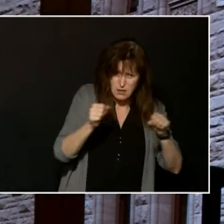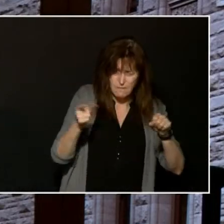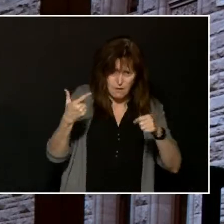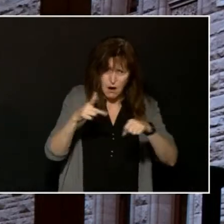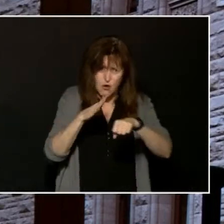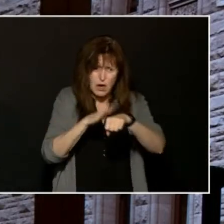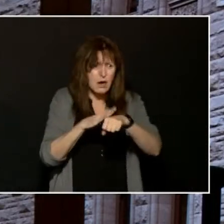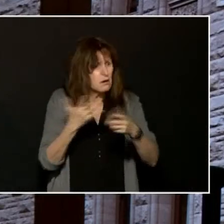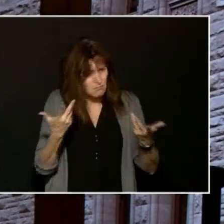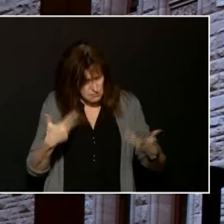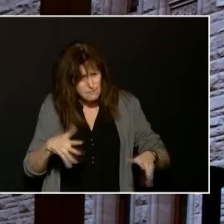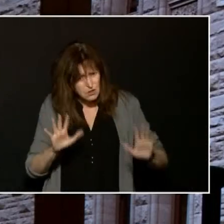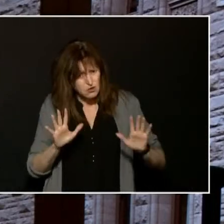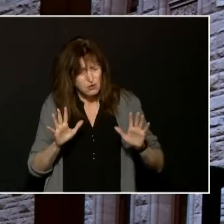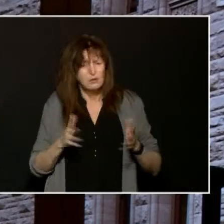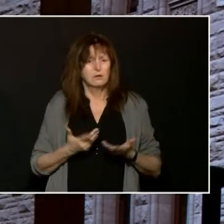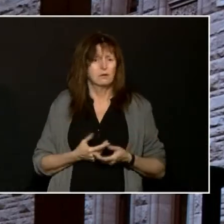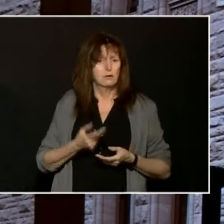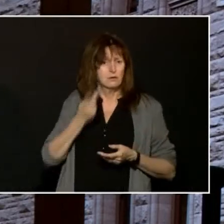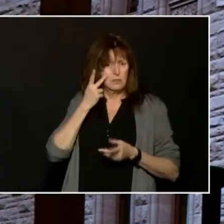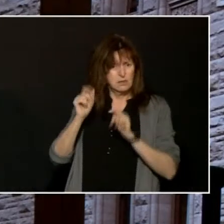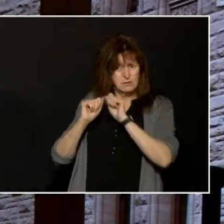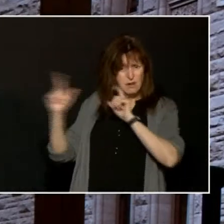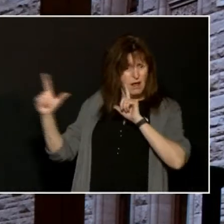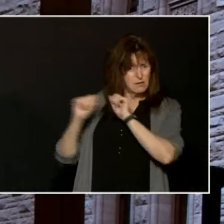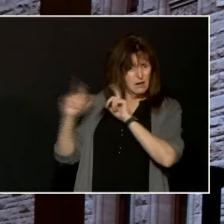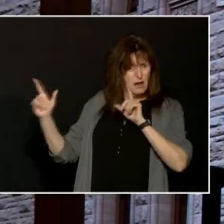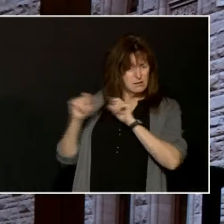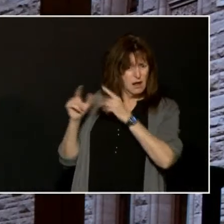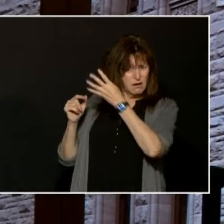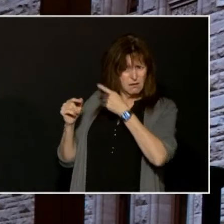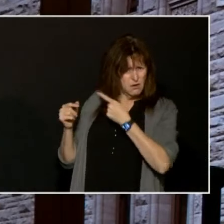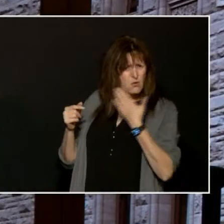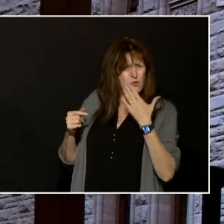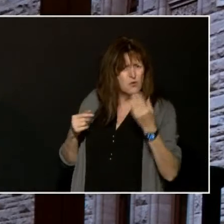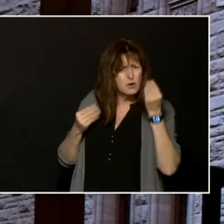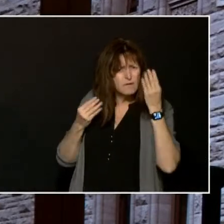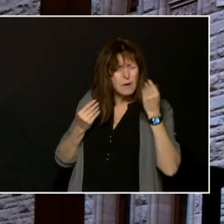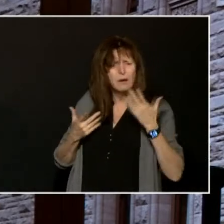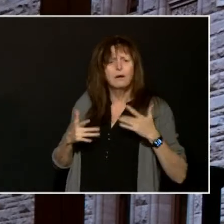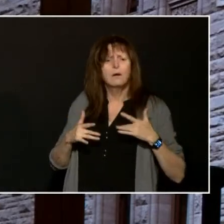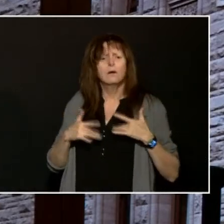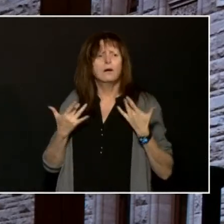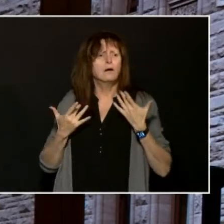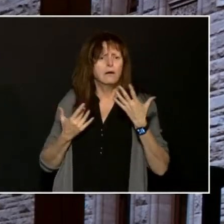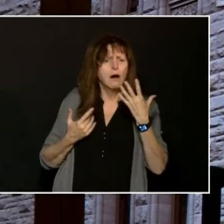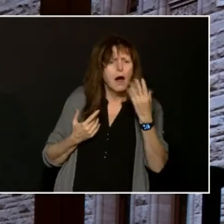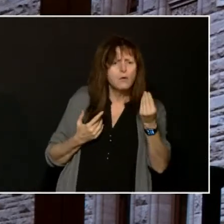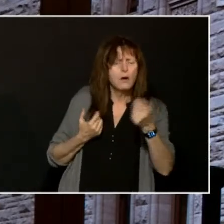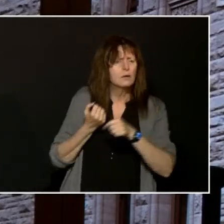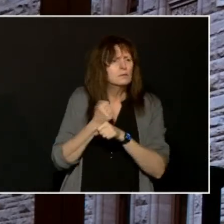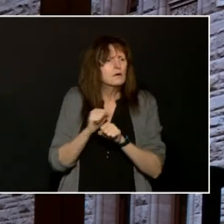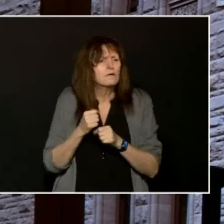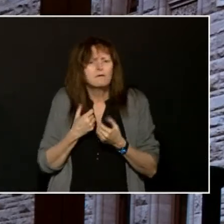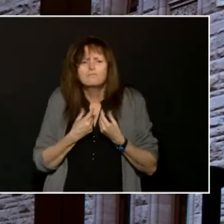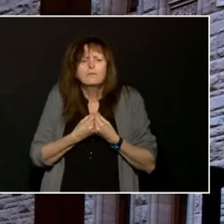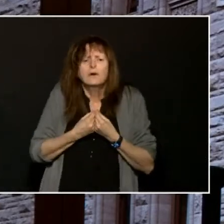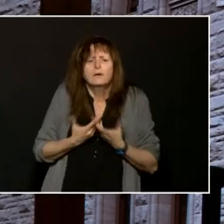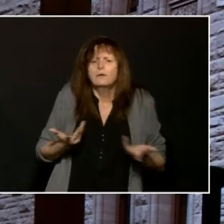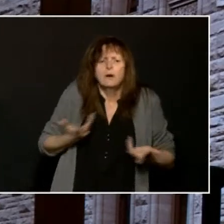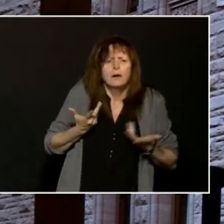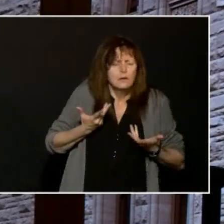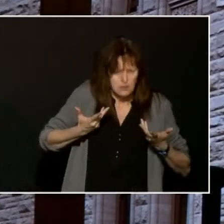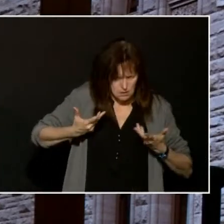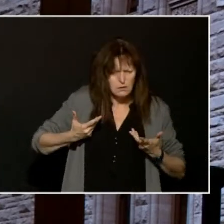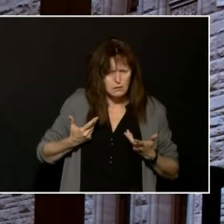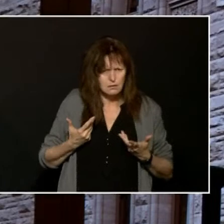the deck from Dr. Brown about what you should do to make sure those outdoor activities are still safe. And so it isn't